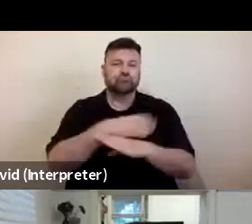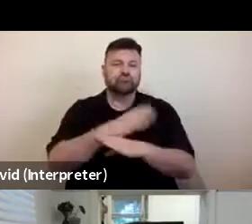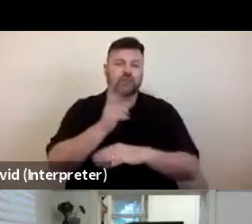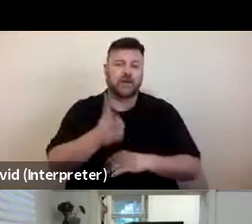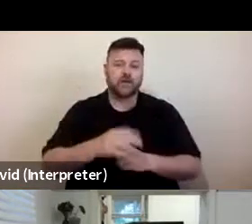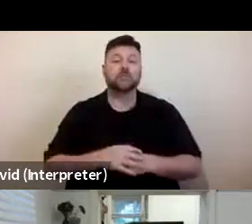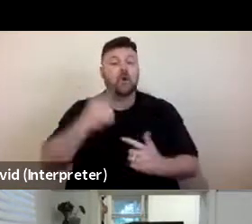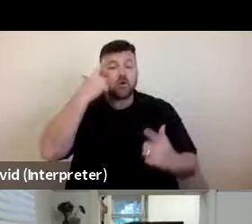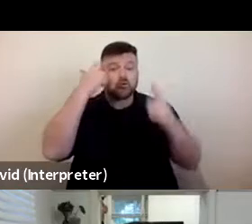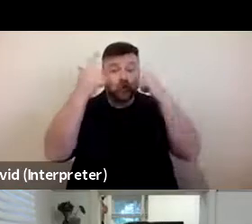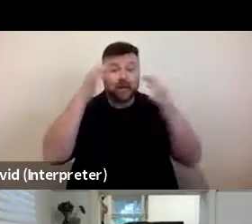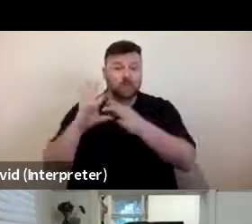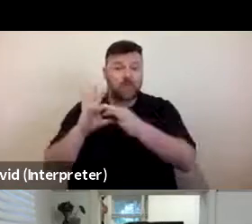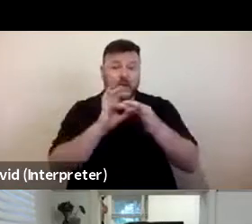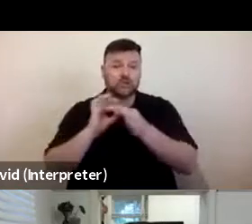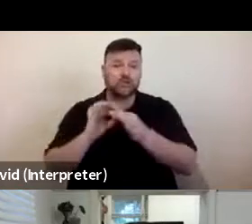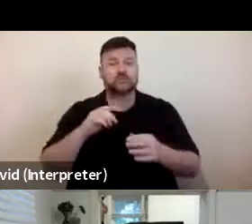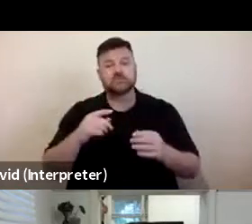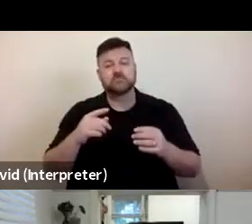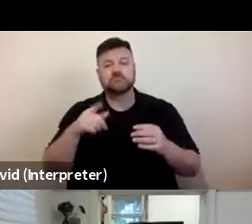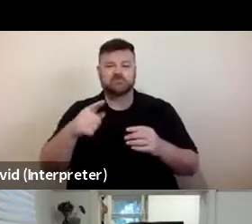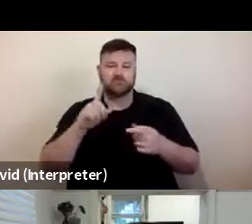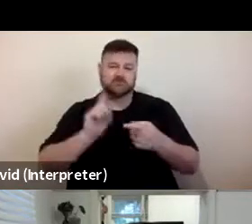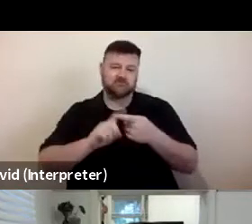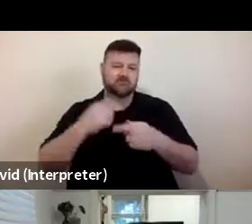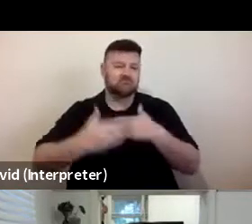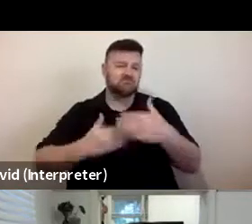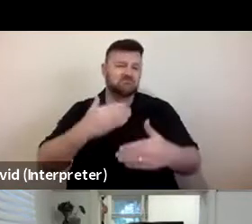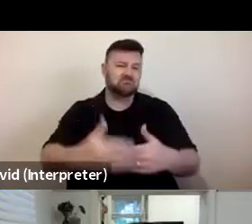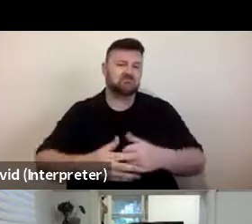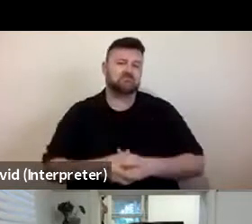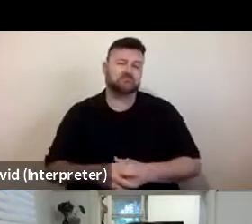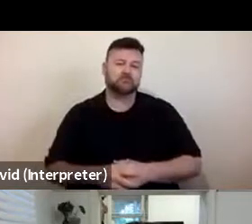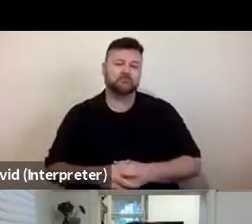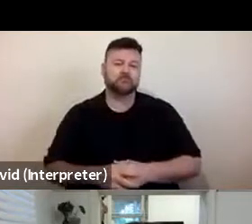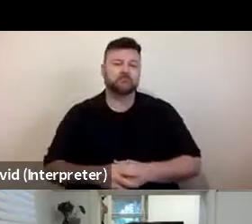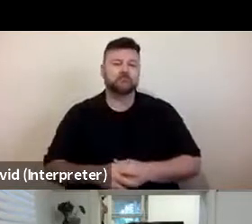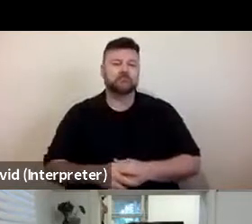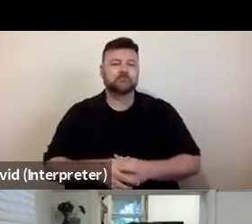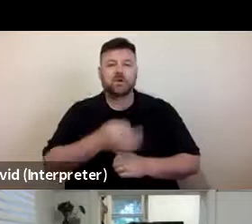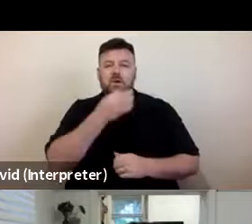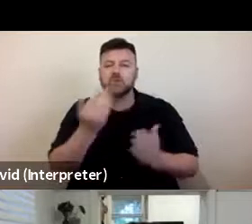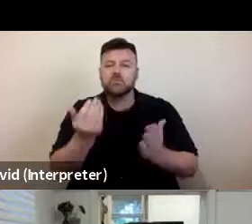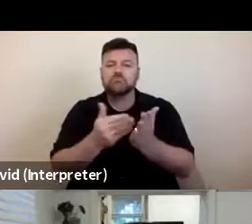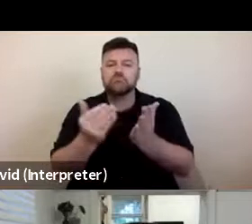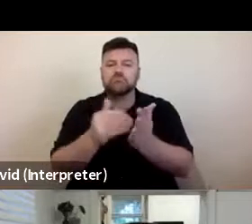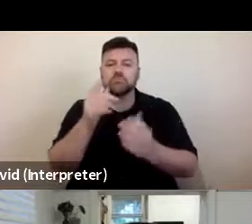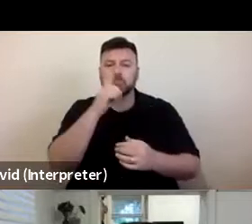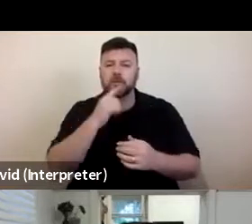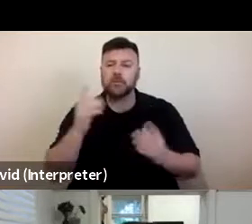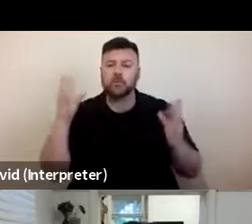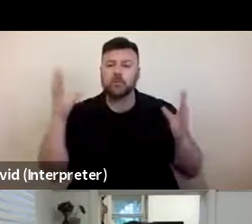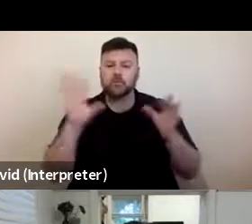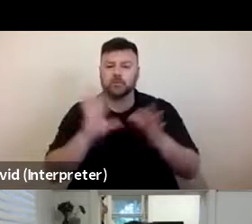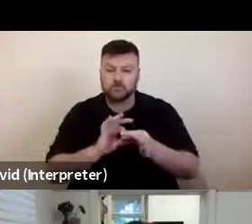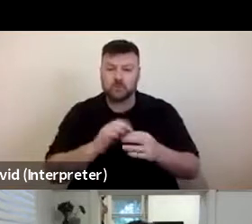on. We'll just wait for a few more people to join us before we get going. We have the biggest